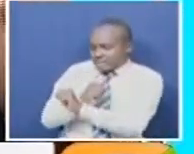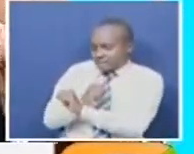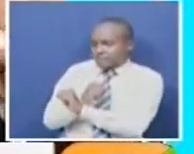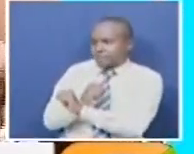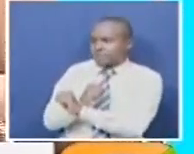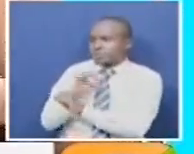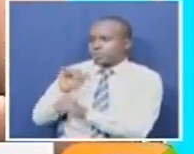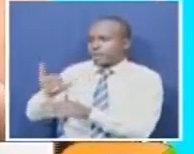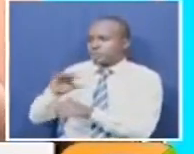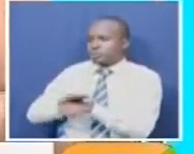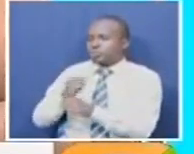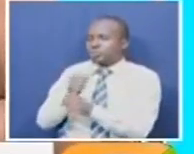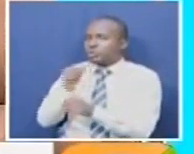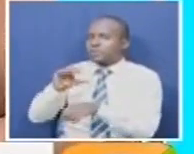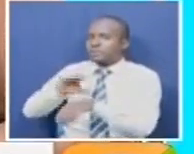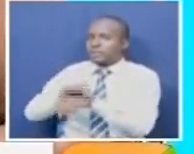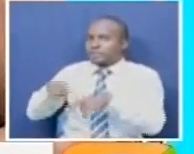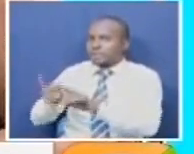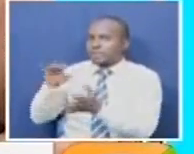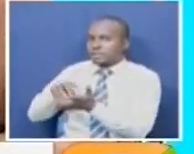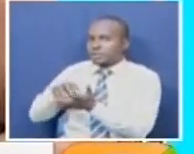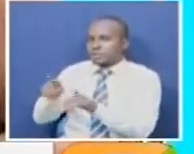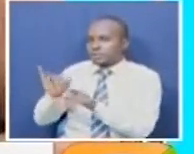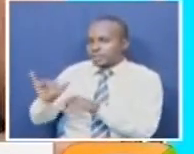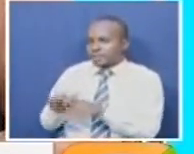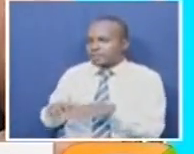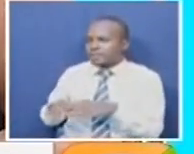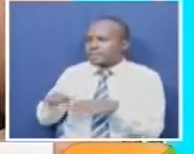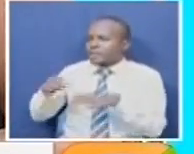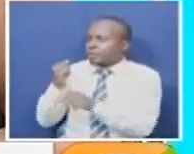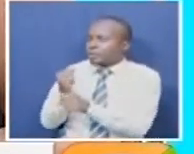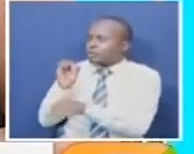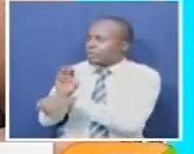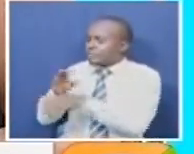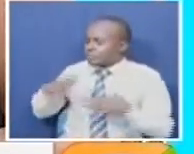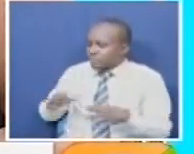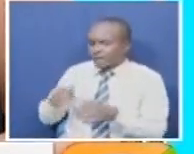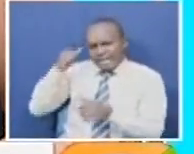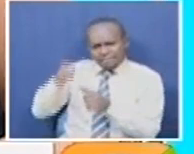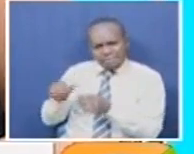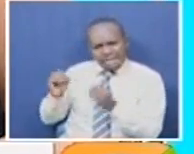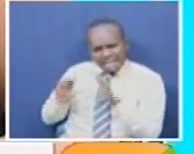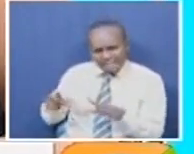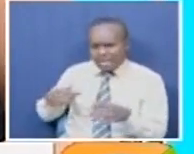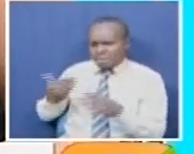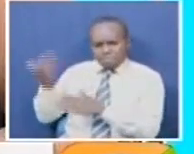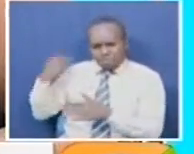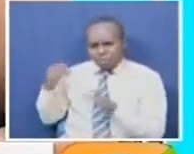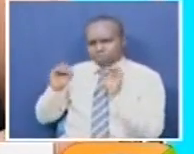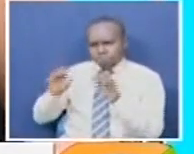find yourself in such a situation? What do you tell people who come and tell you that, I don't remember what happened, I was in a club